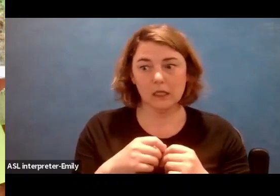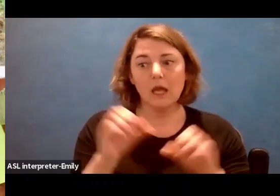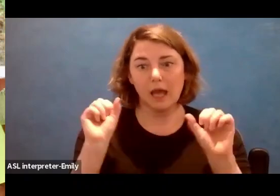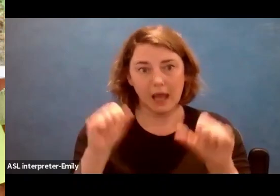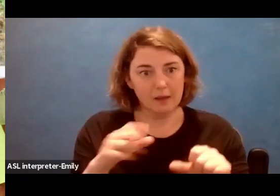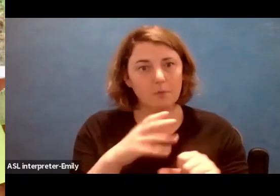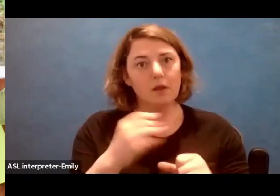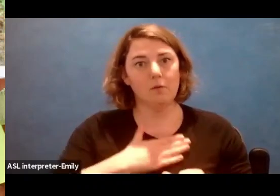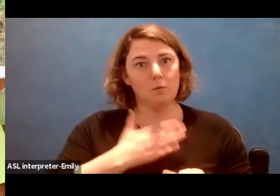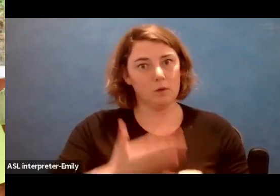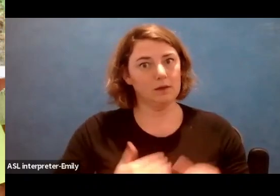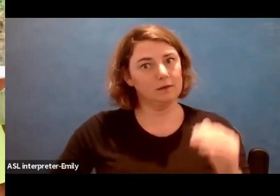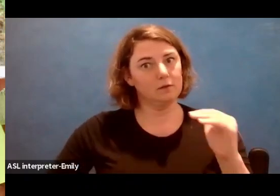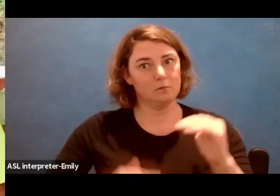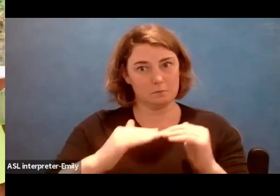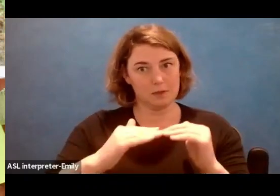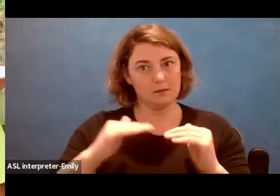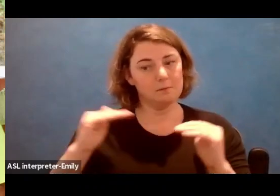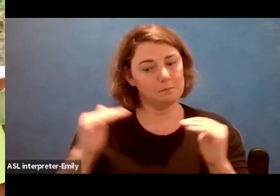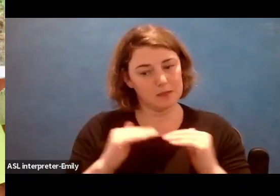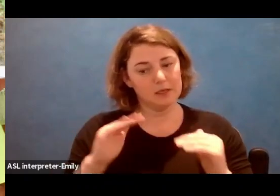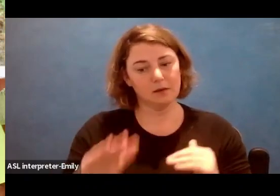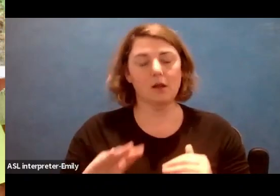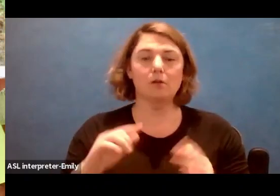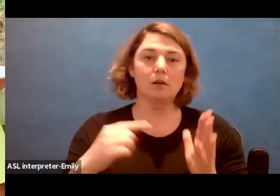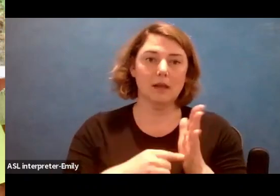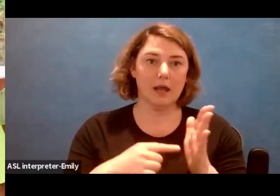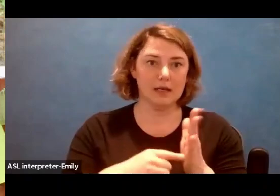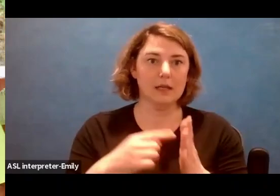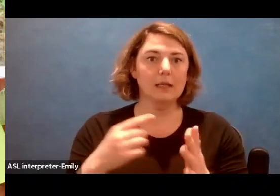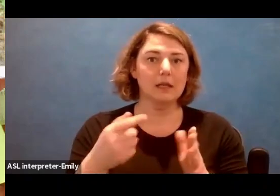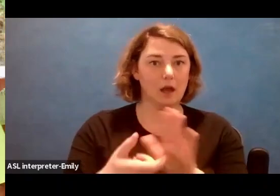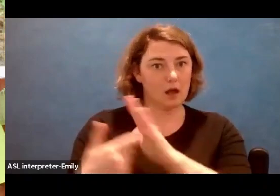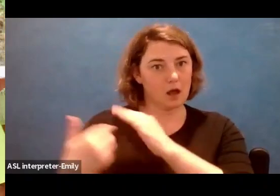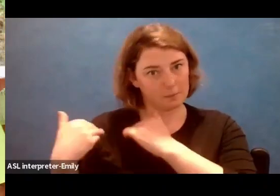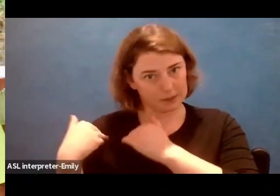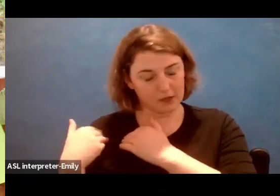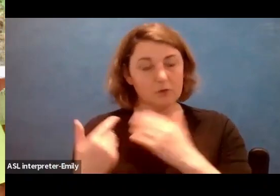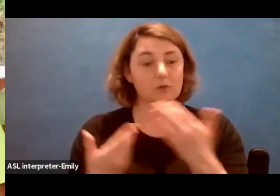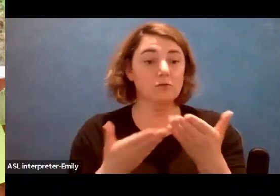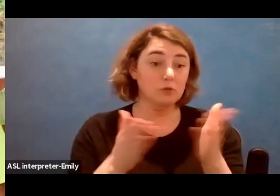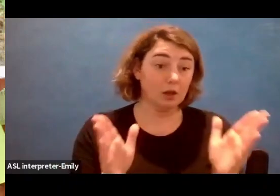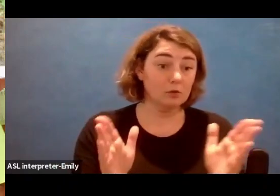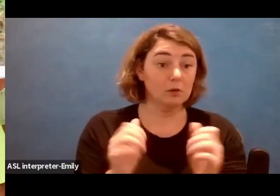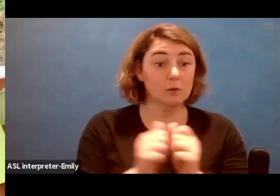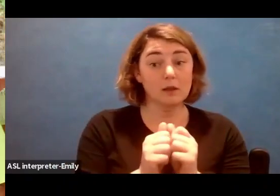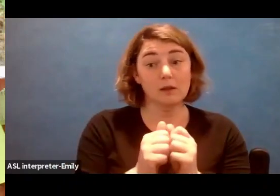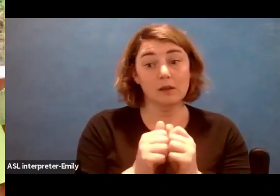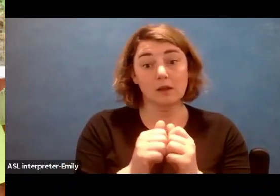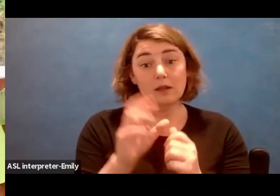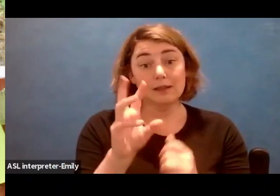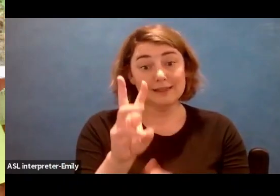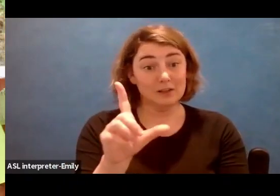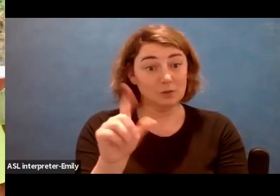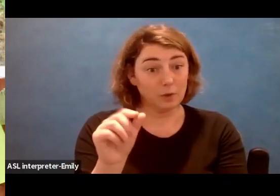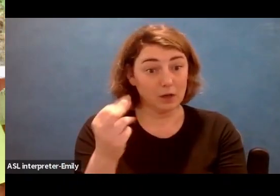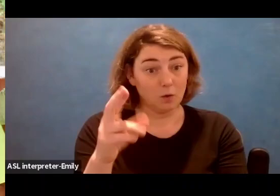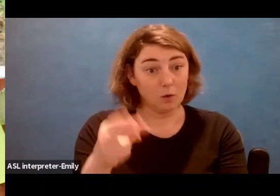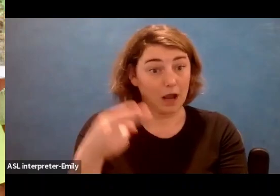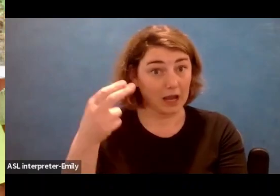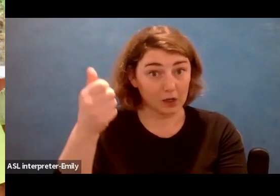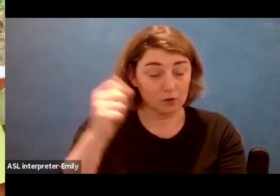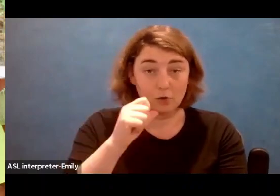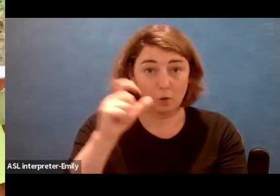able and willingness to meet their debt obligations. Generally, applicants with a score of 620 or higher do not